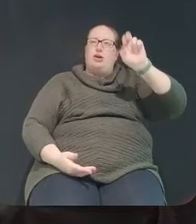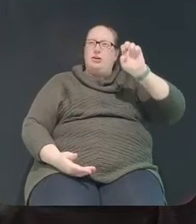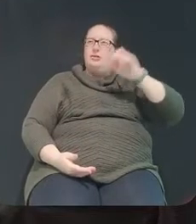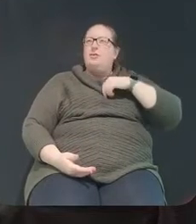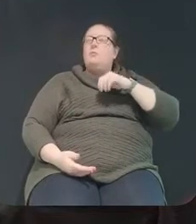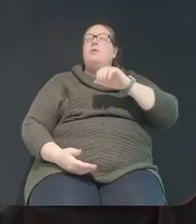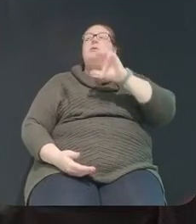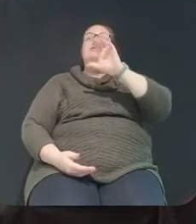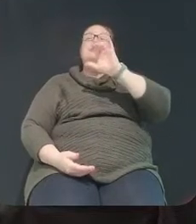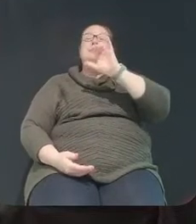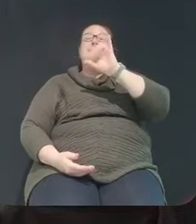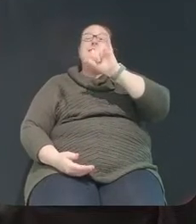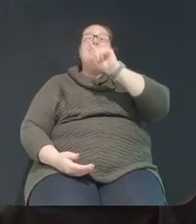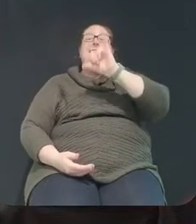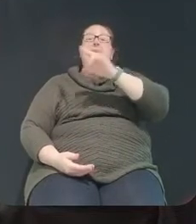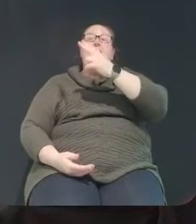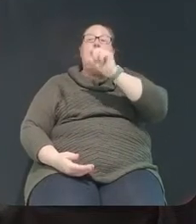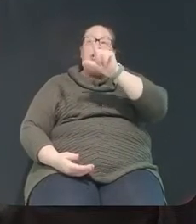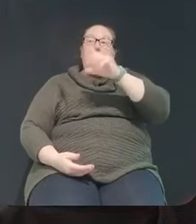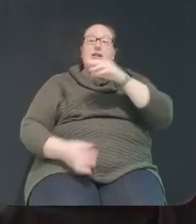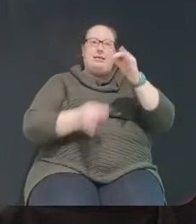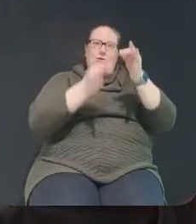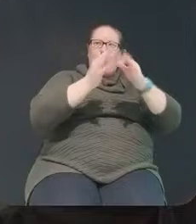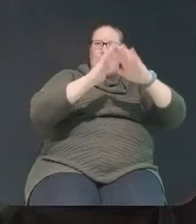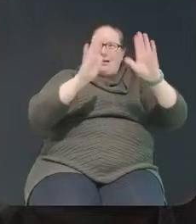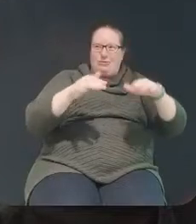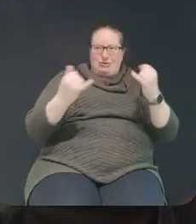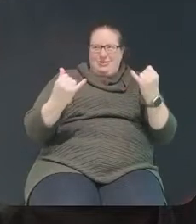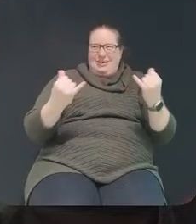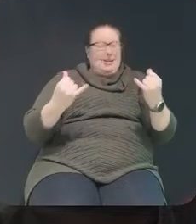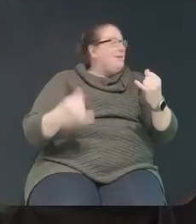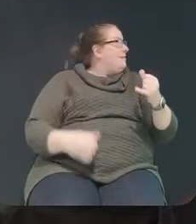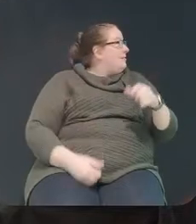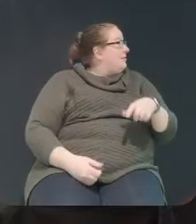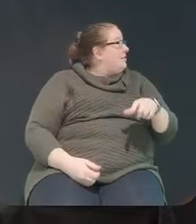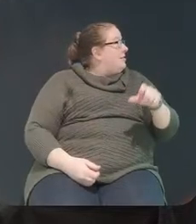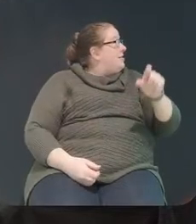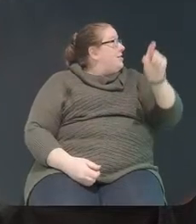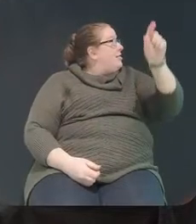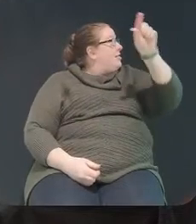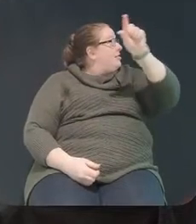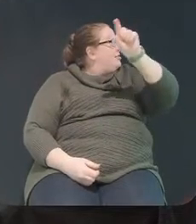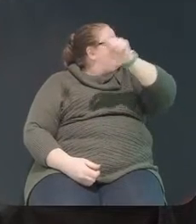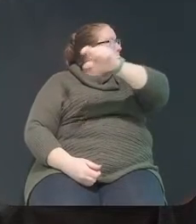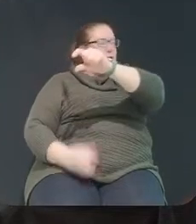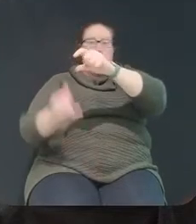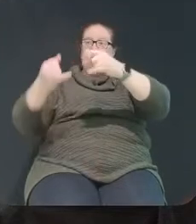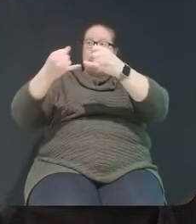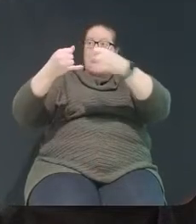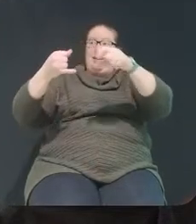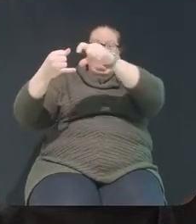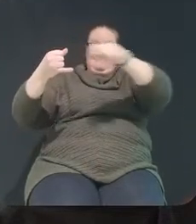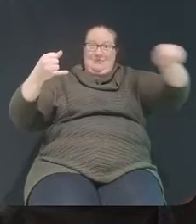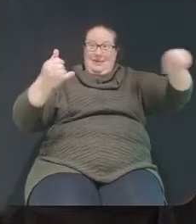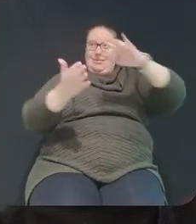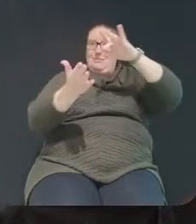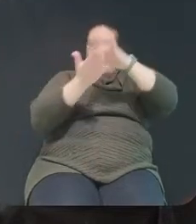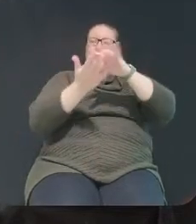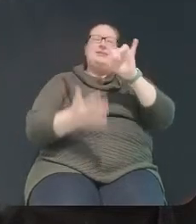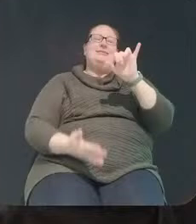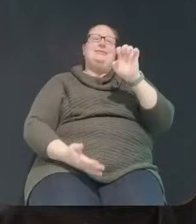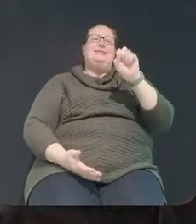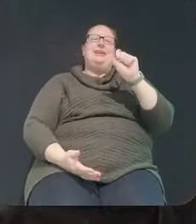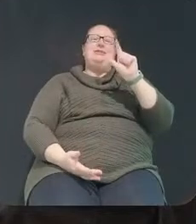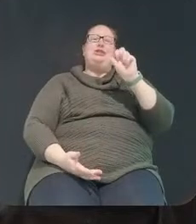County Courthouse are today. The long dividing line kind of in the middle of the map is Yesler Way, which was